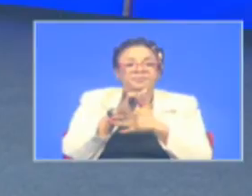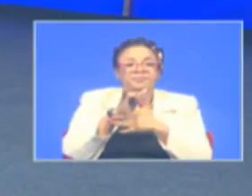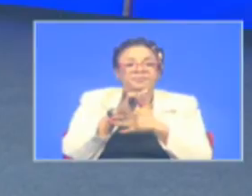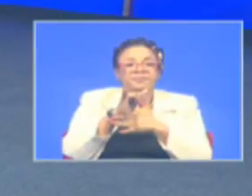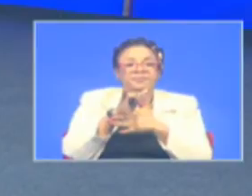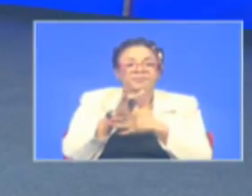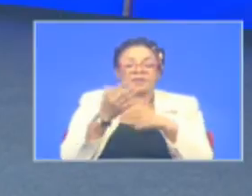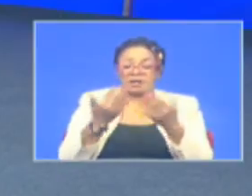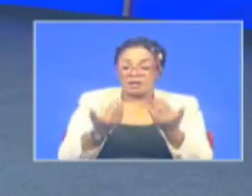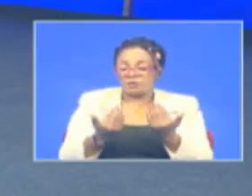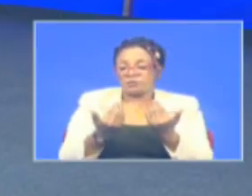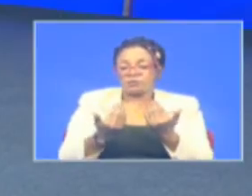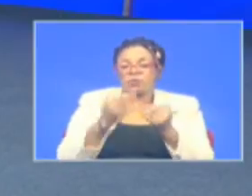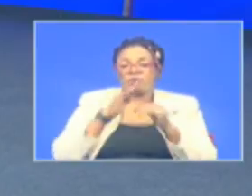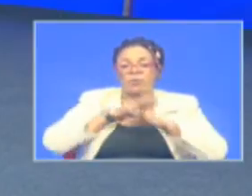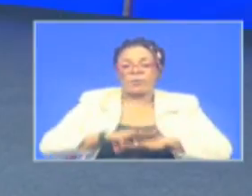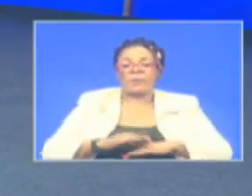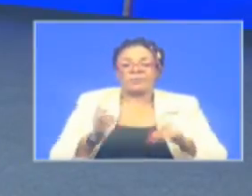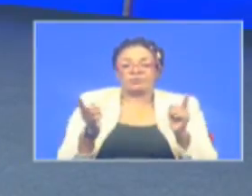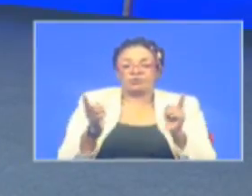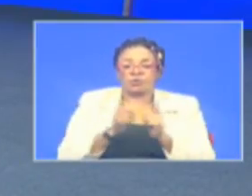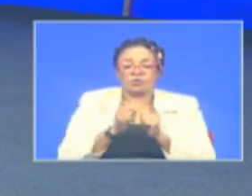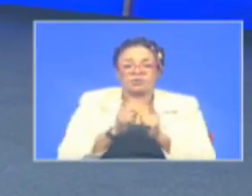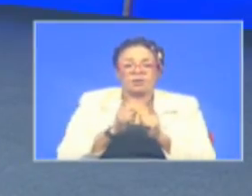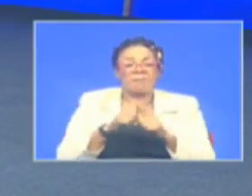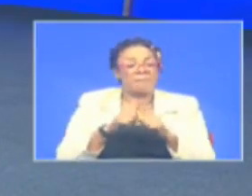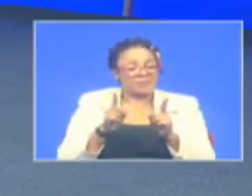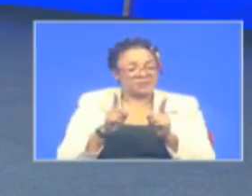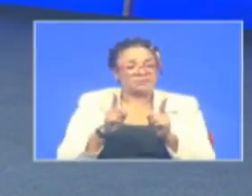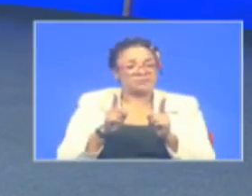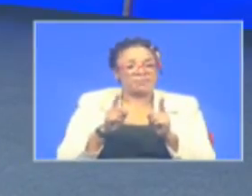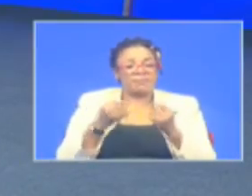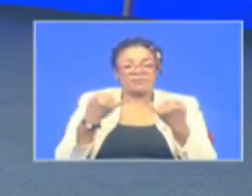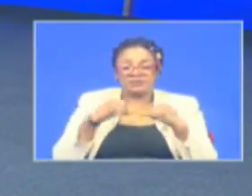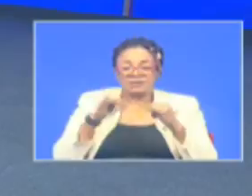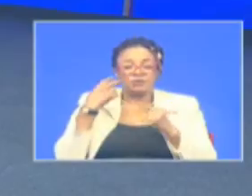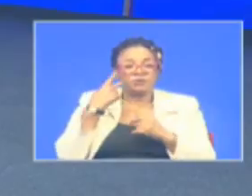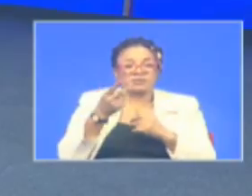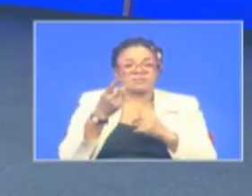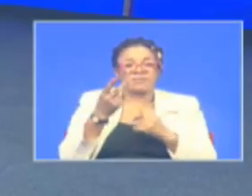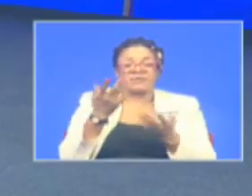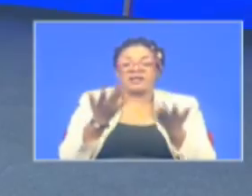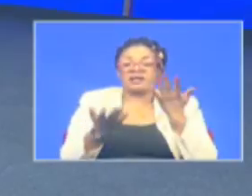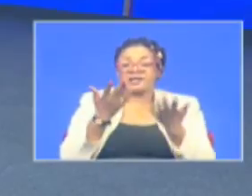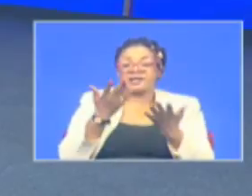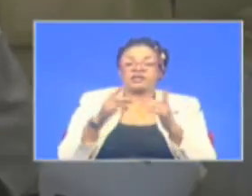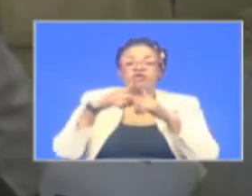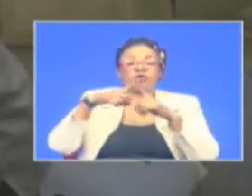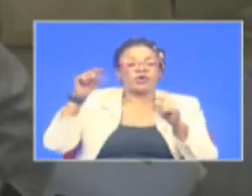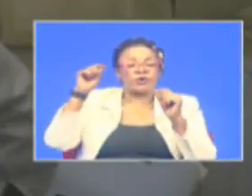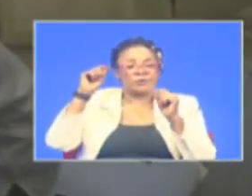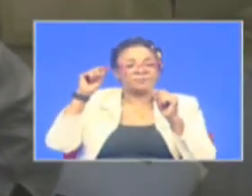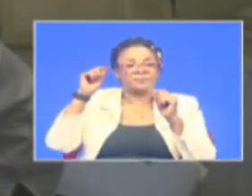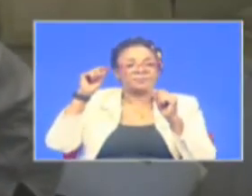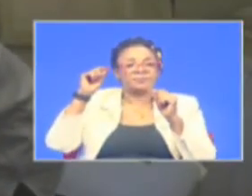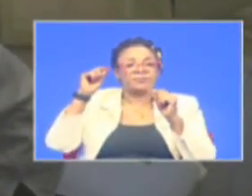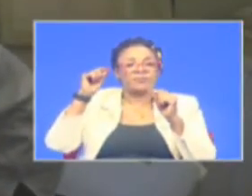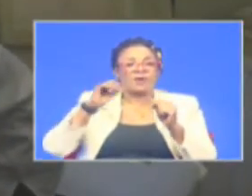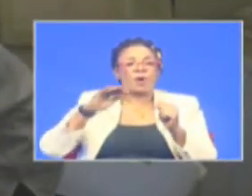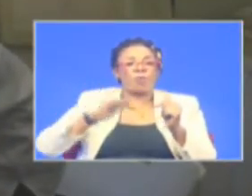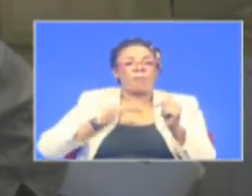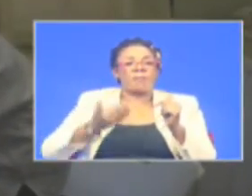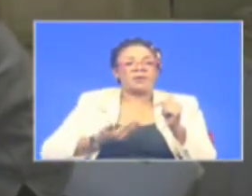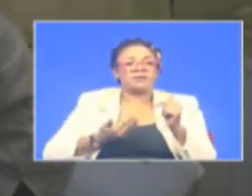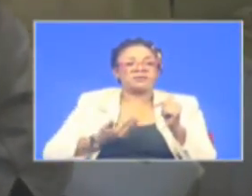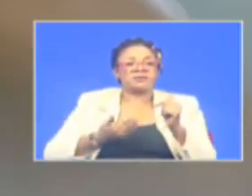point, let's take another breather, but check out this clinic in Tokyo. Here now, a woman in a